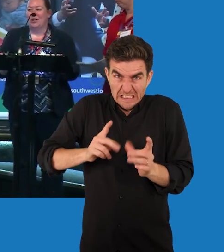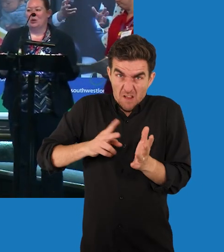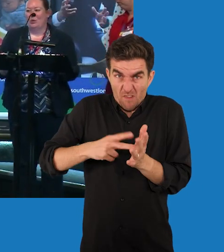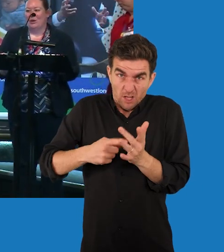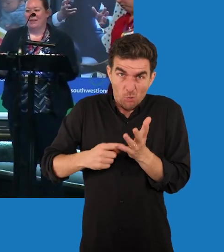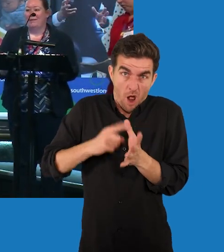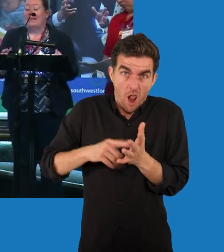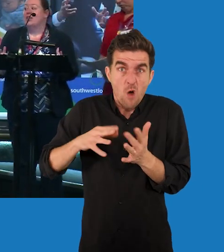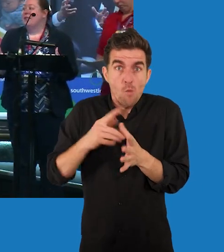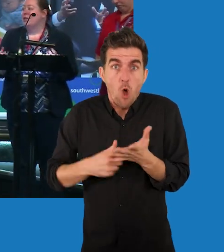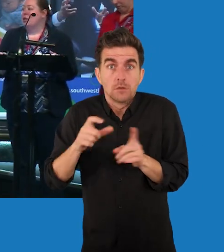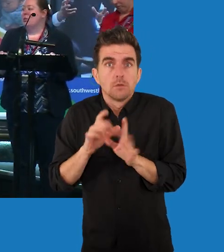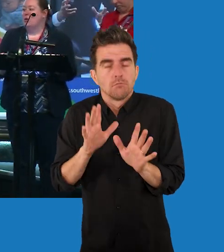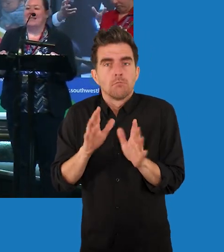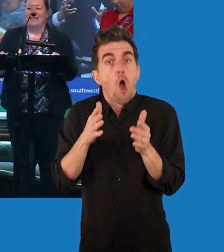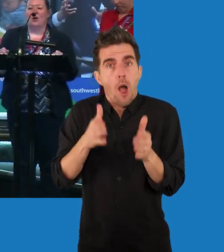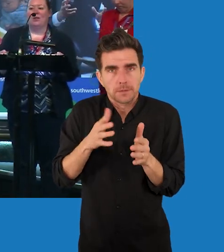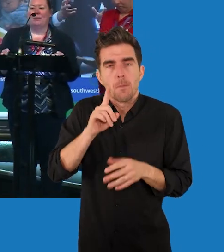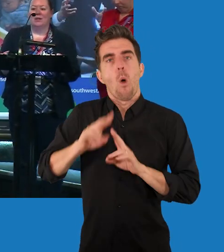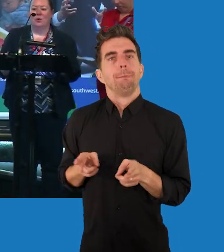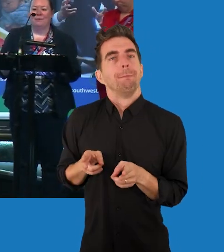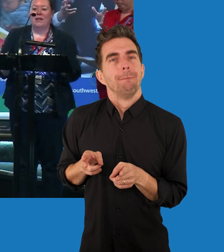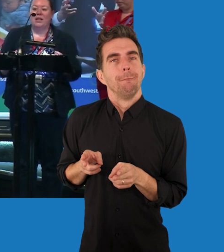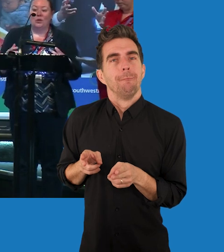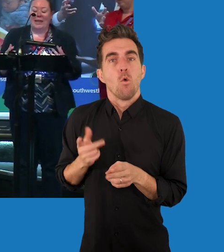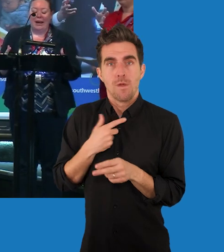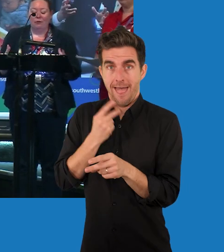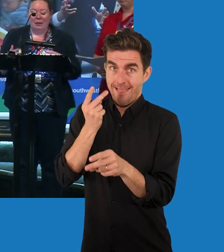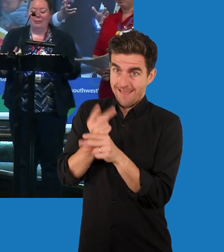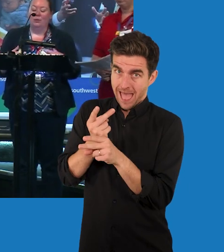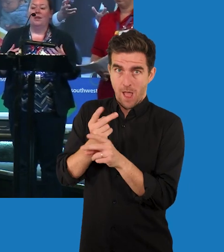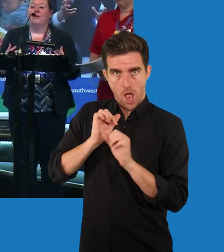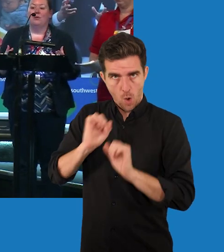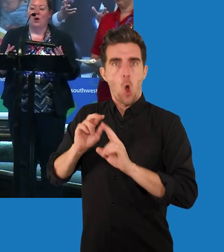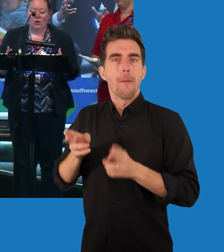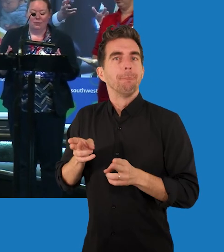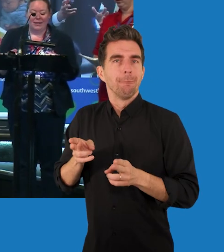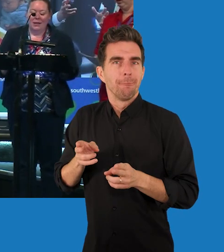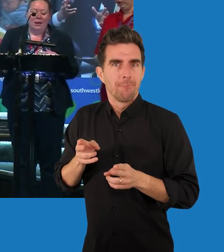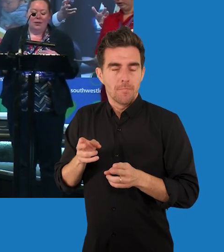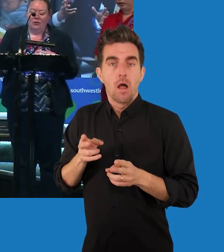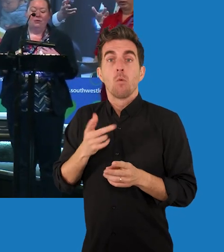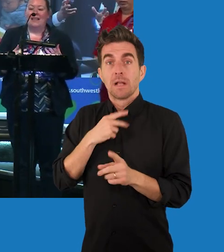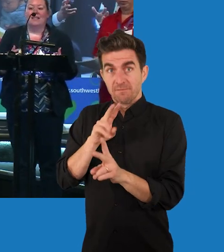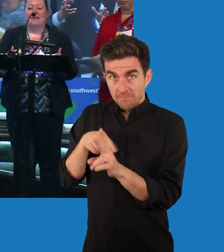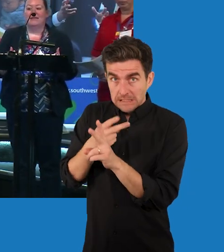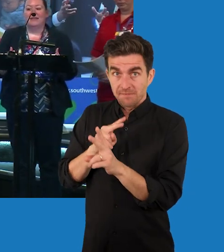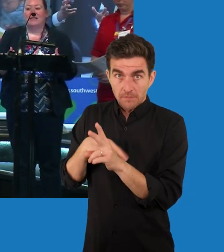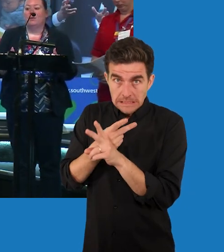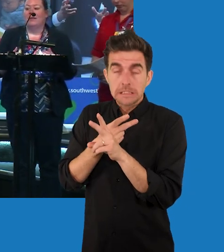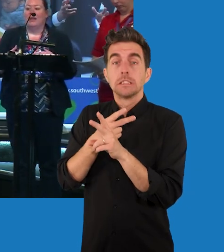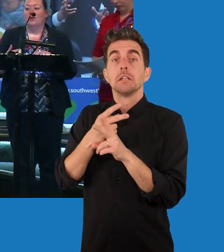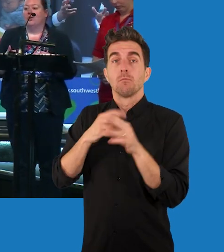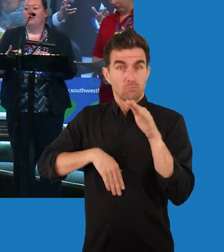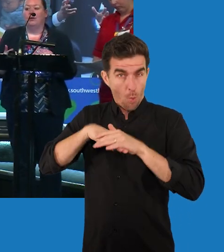is Virtual Ward? Essentially, Virtual Ward is hospital at home. So we care for people within their own homes through face-to-face